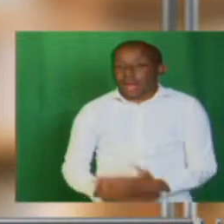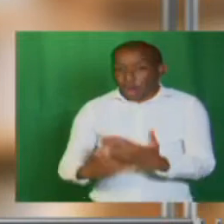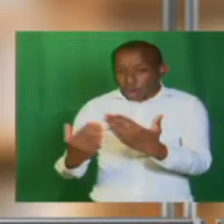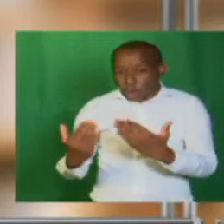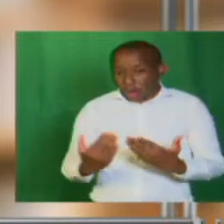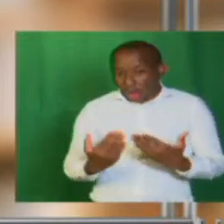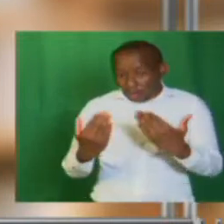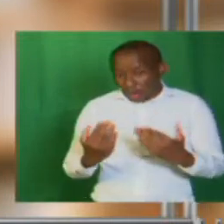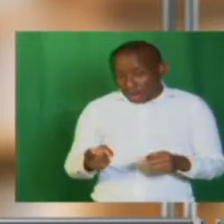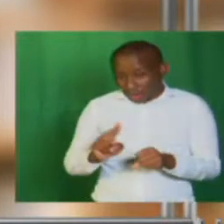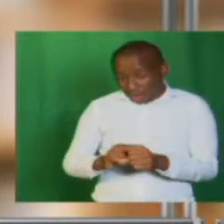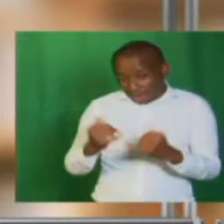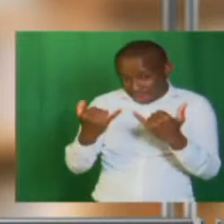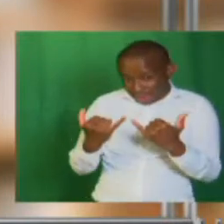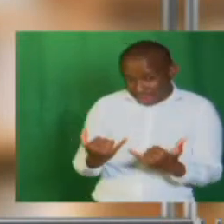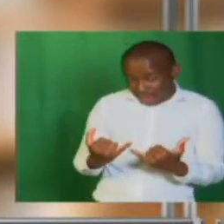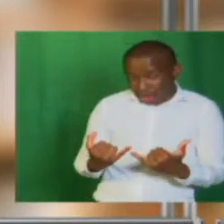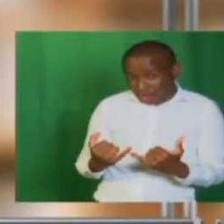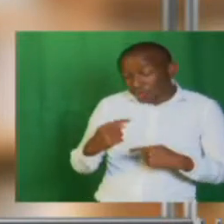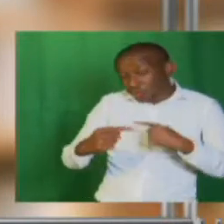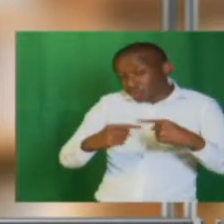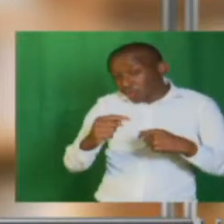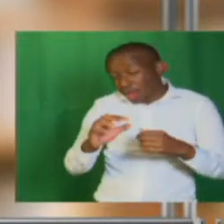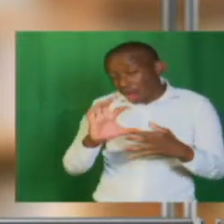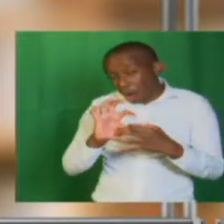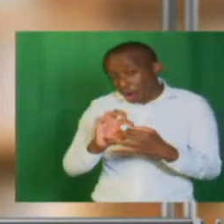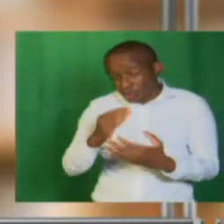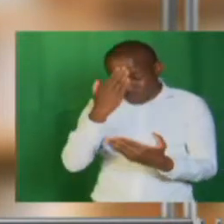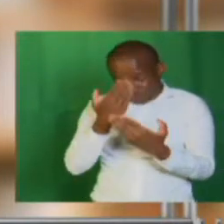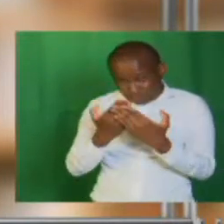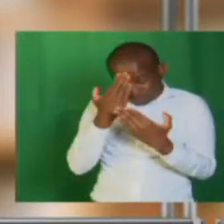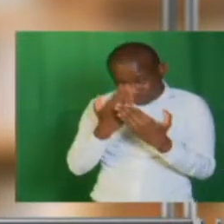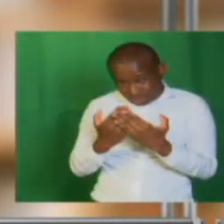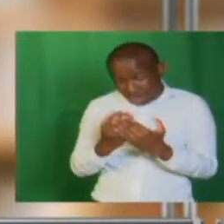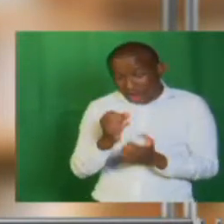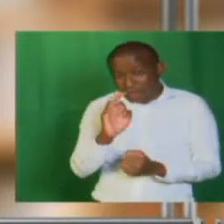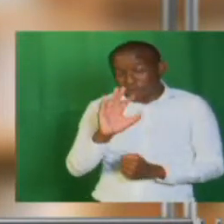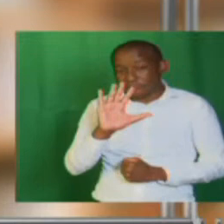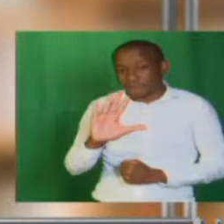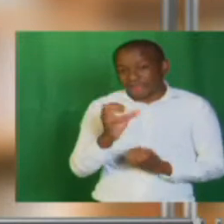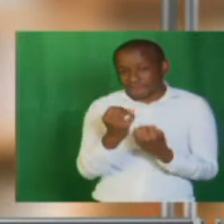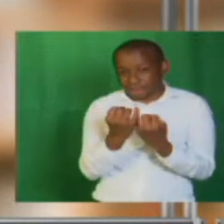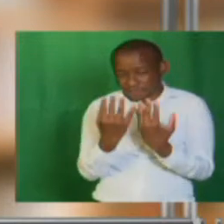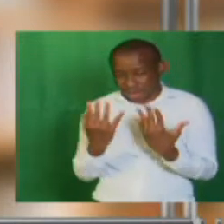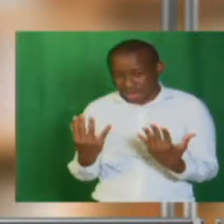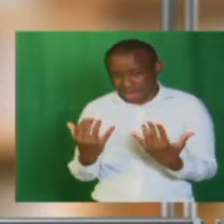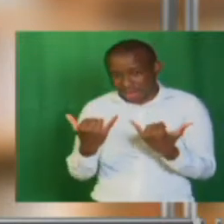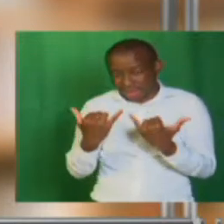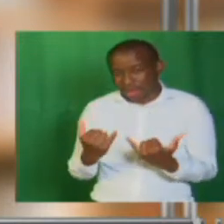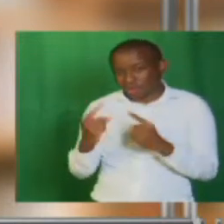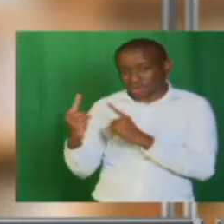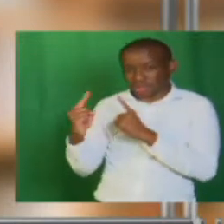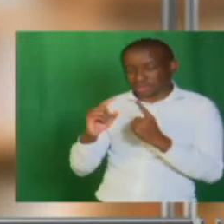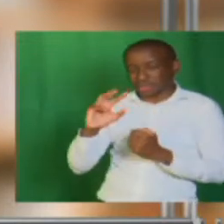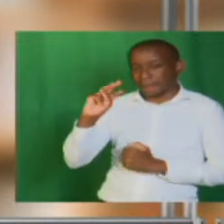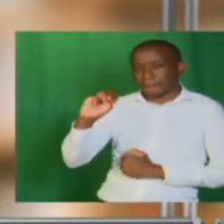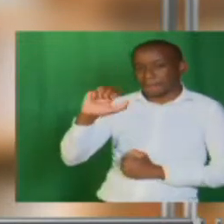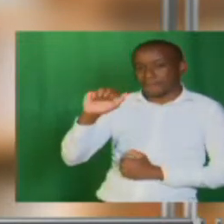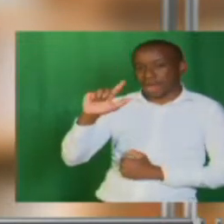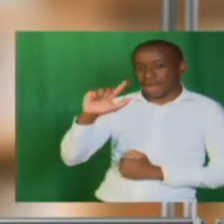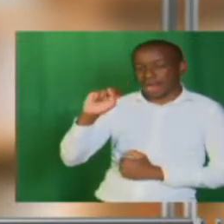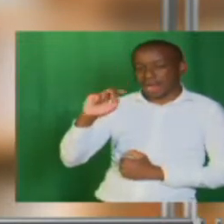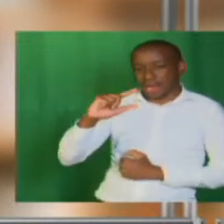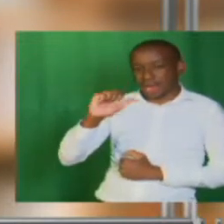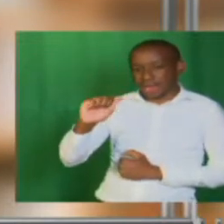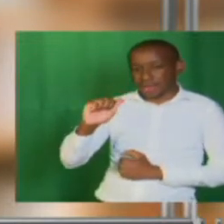Welcome back to our viewers. You're still tuned into Home Study, and we are doing Form 5 Mathematics with Lungelo Malinga. Lungelo,